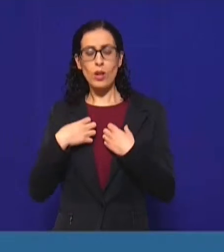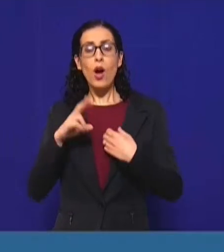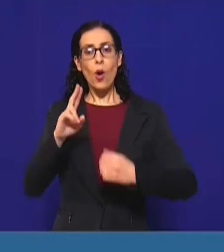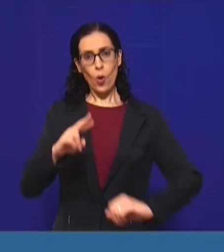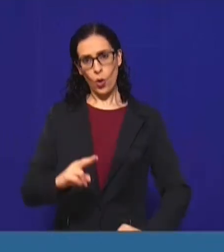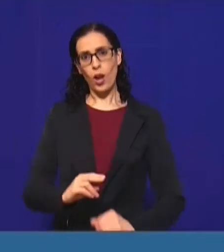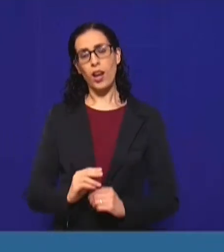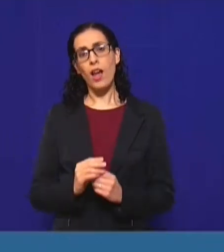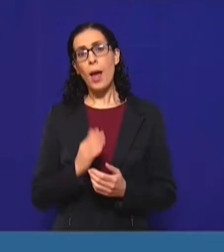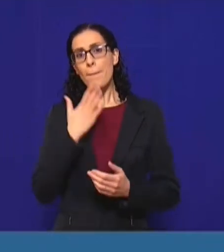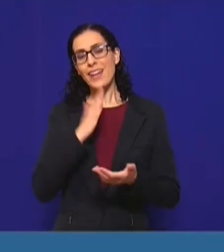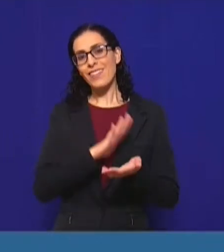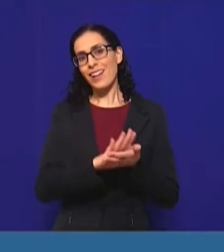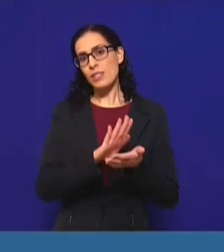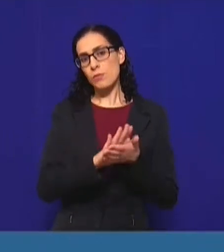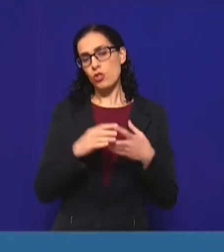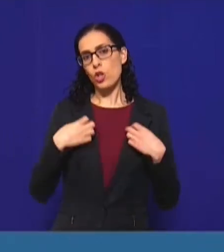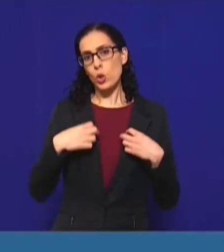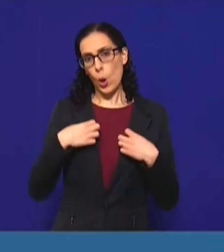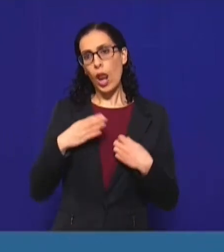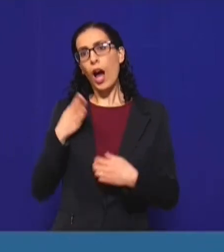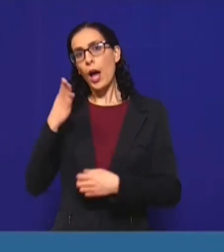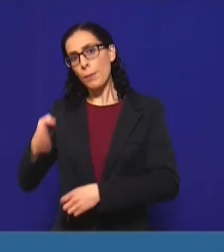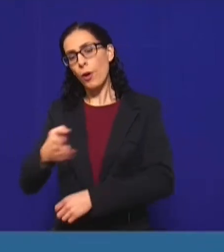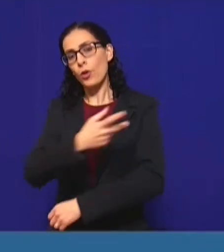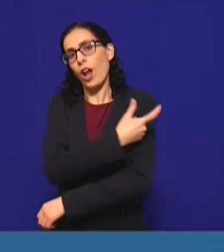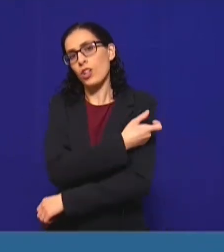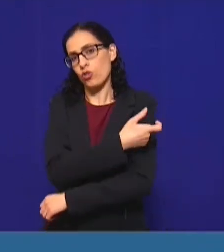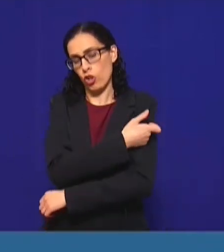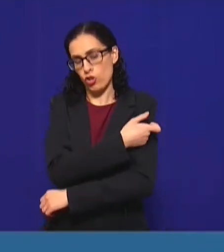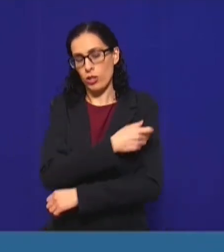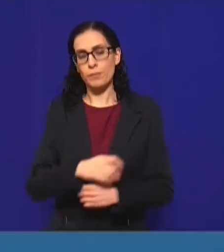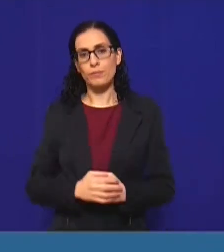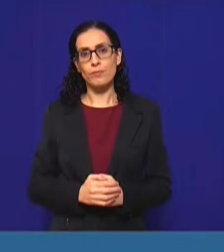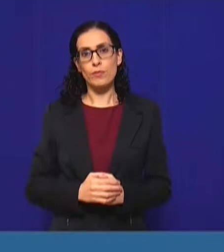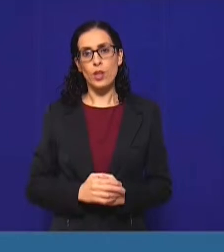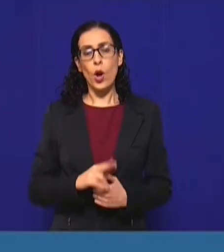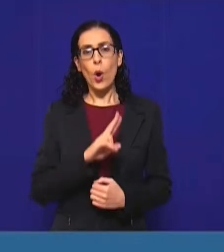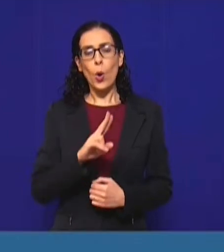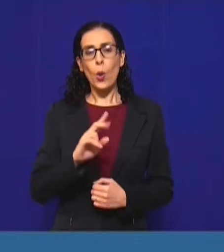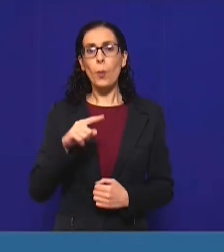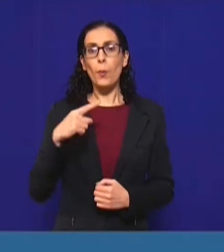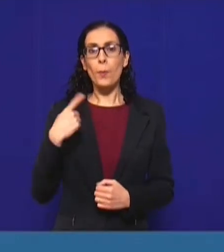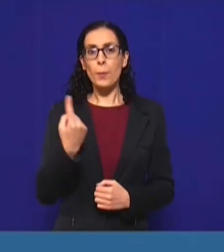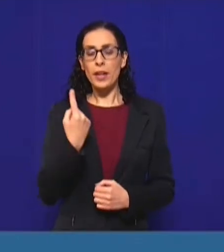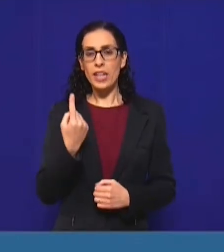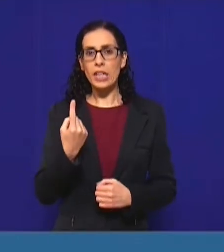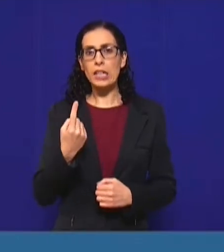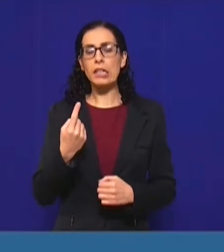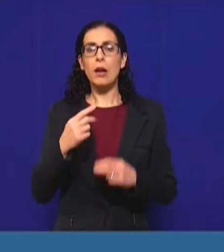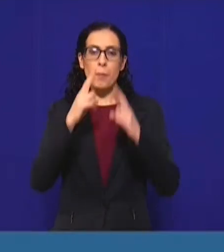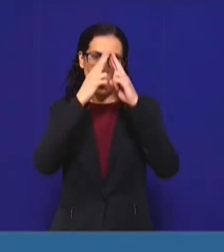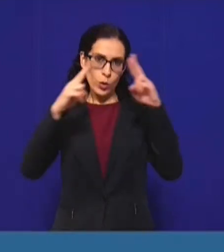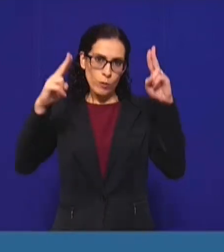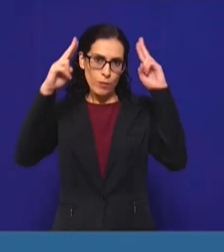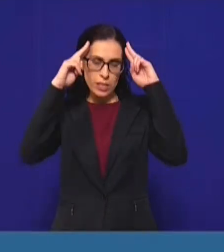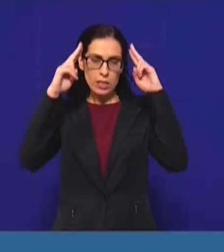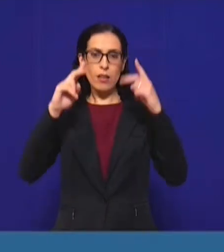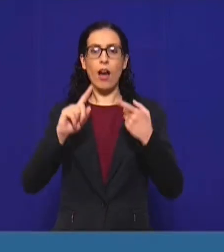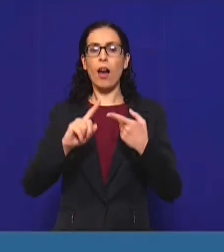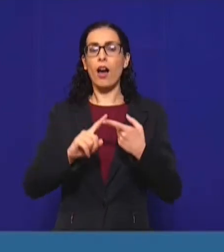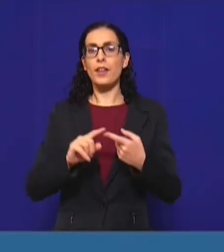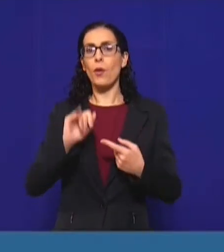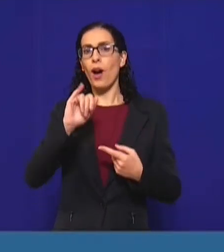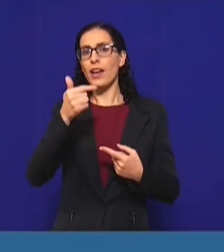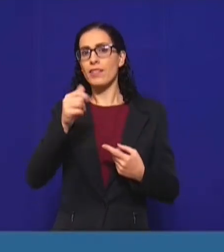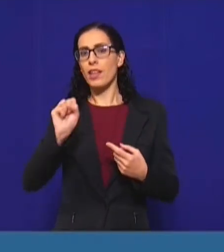nofsinhar fix-xejn tkun spiċċat l-iskola. U dawk l-oħrajn li huma tal-post secondary bħall-università għandna wkoll għaddejjin